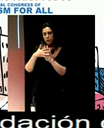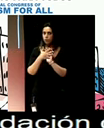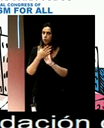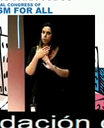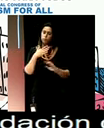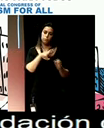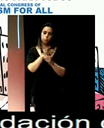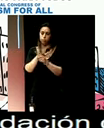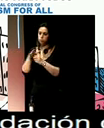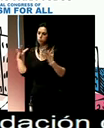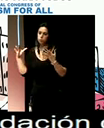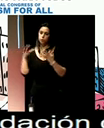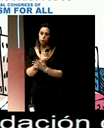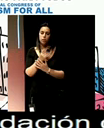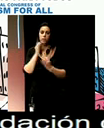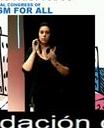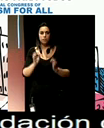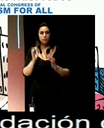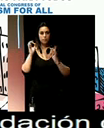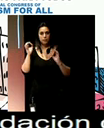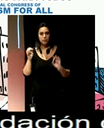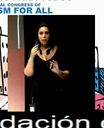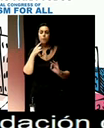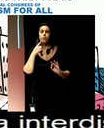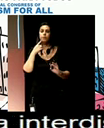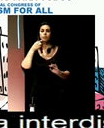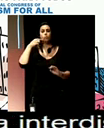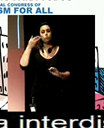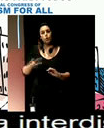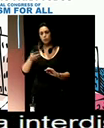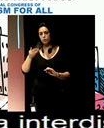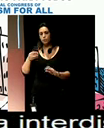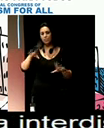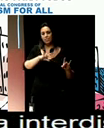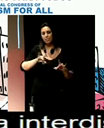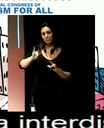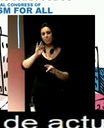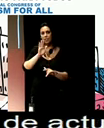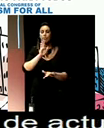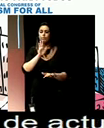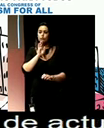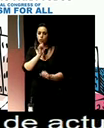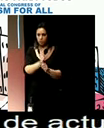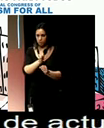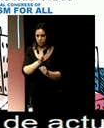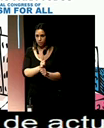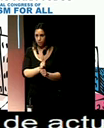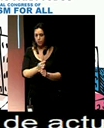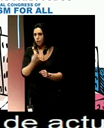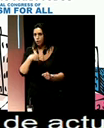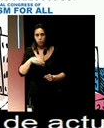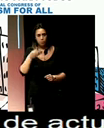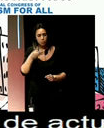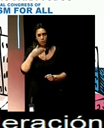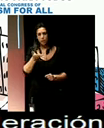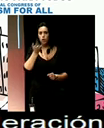and we always take into account the area where they are working. This is something very important to